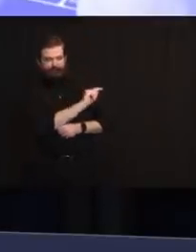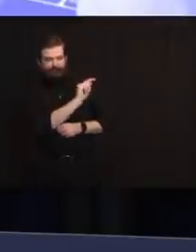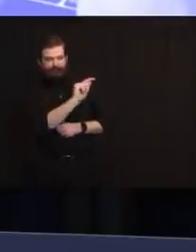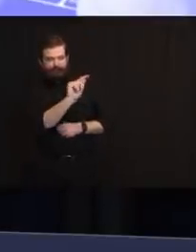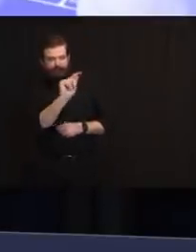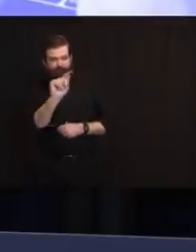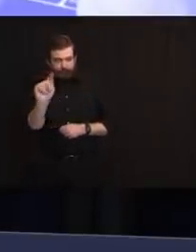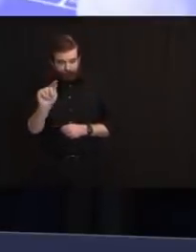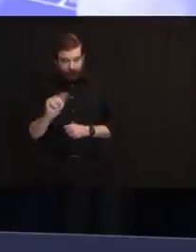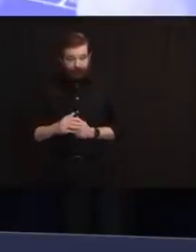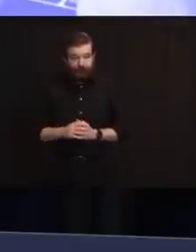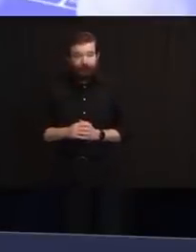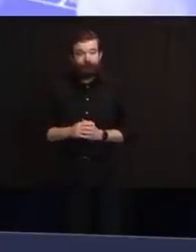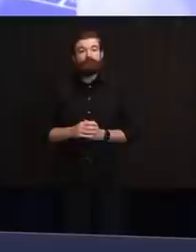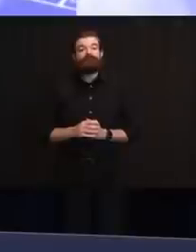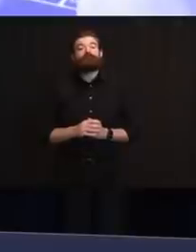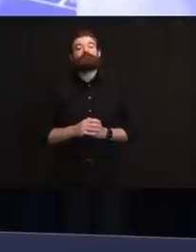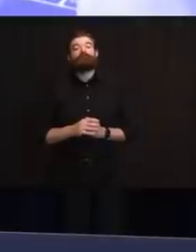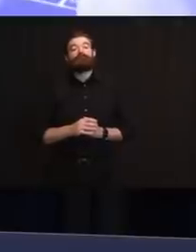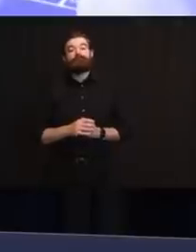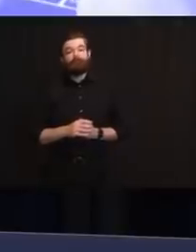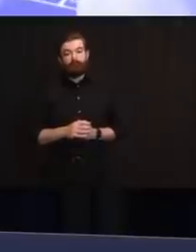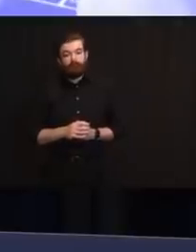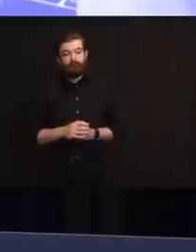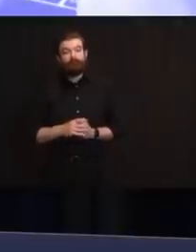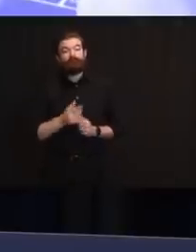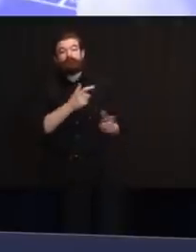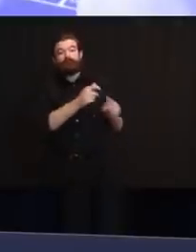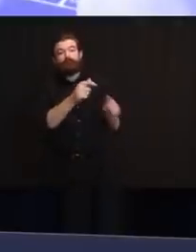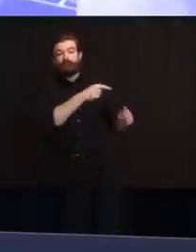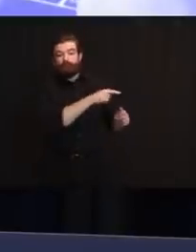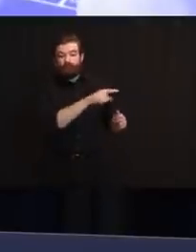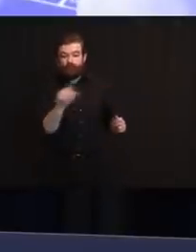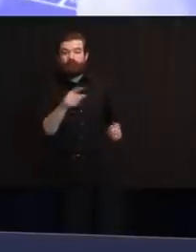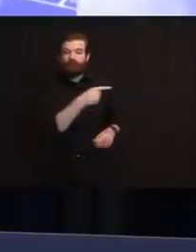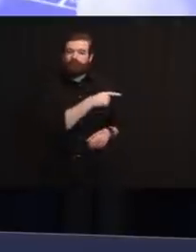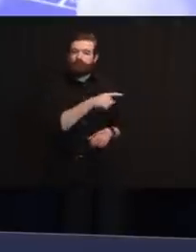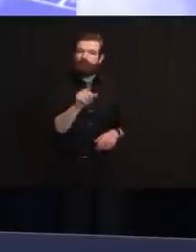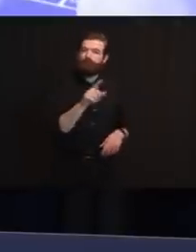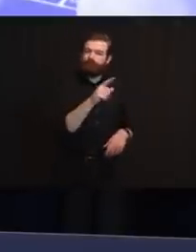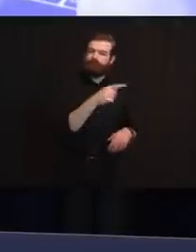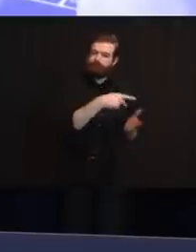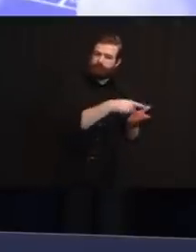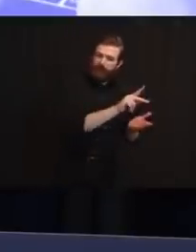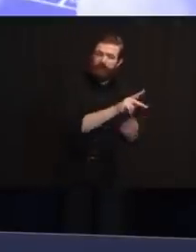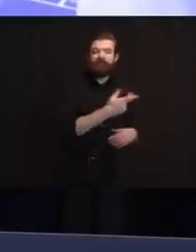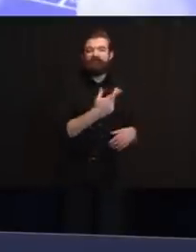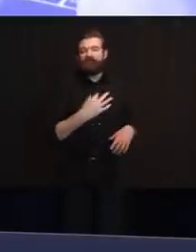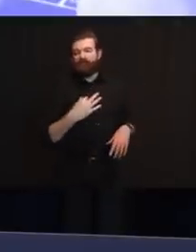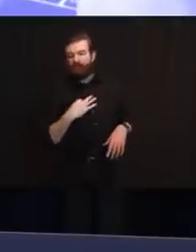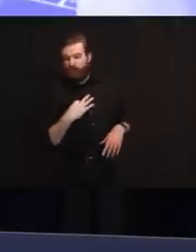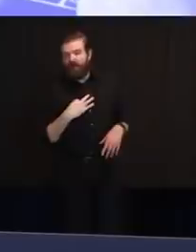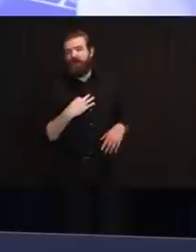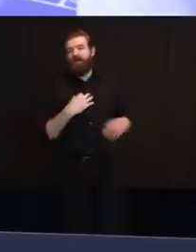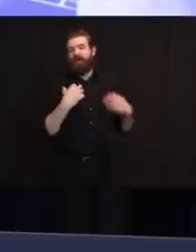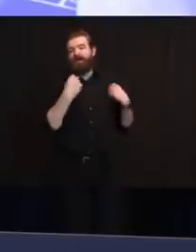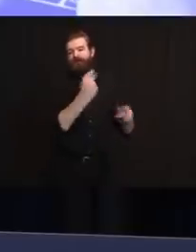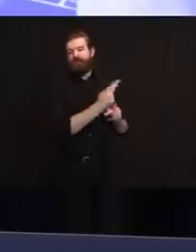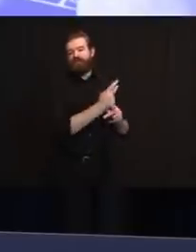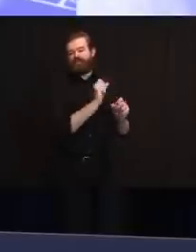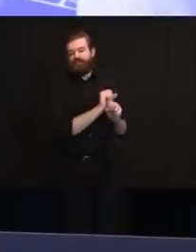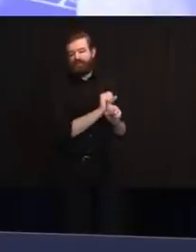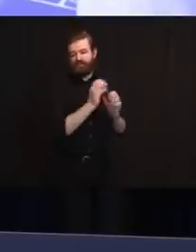individuals serving in their facilities. The vaccinations of long-term care residents and workforce will begin on